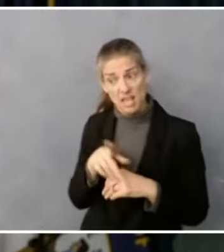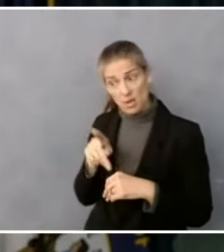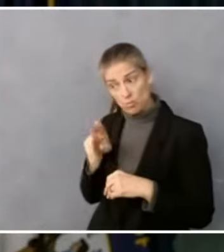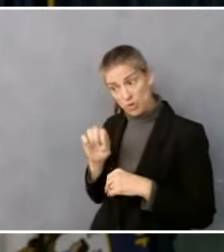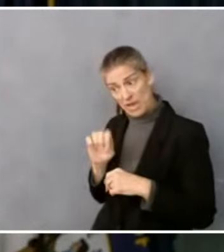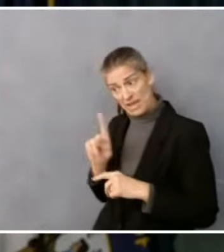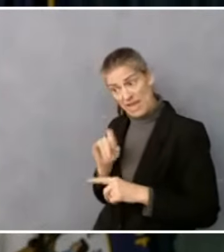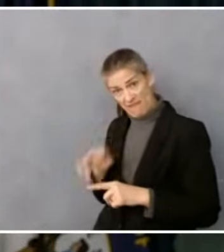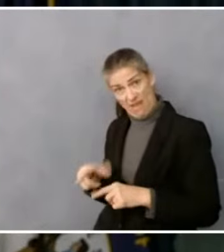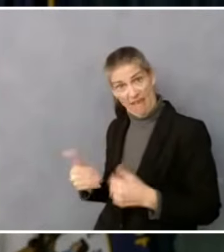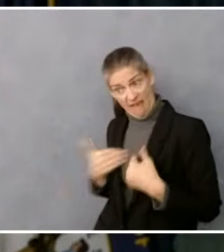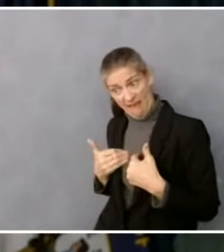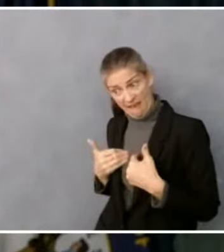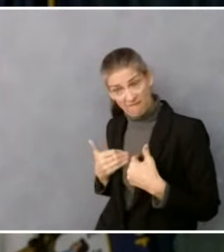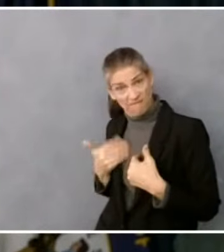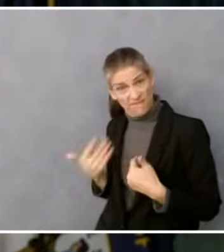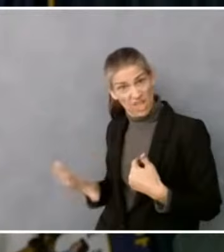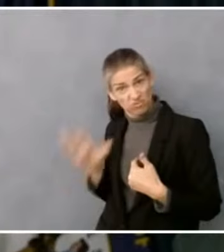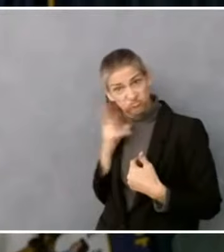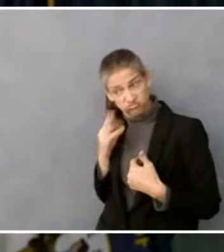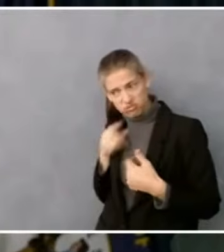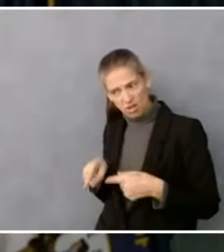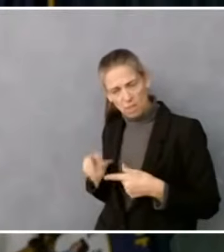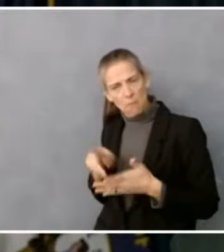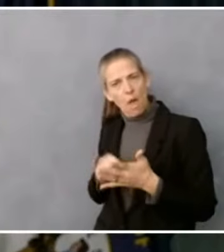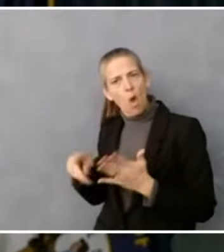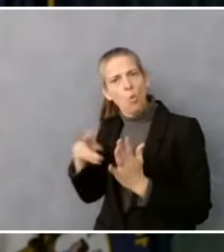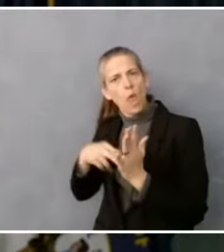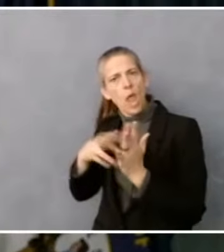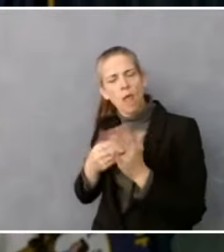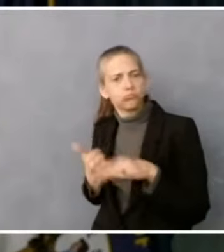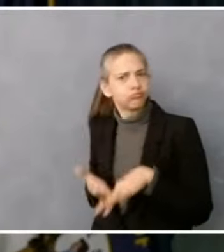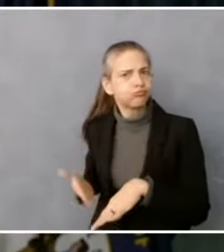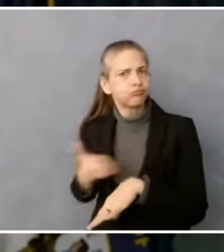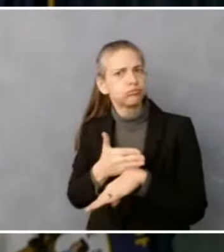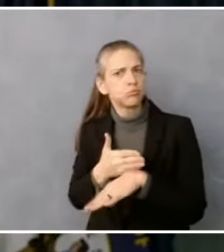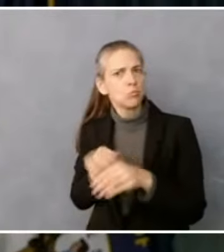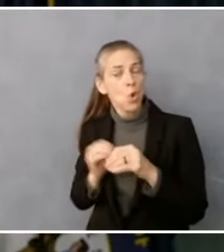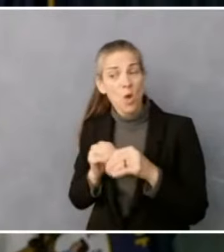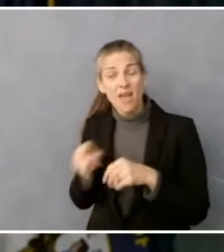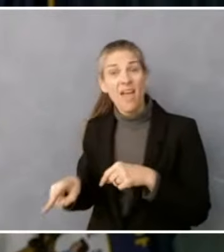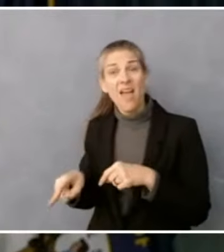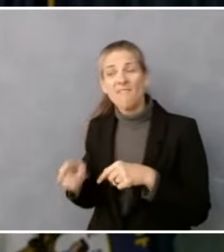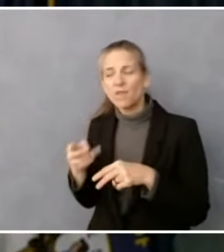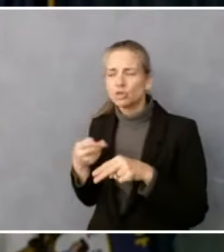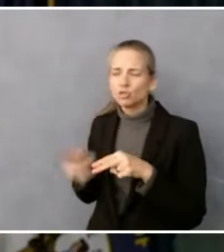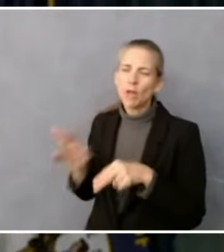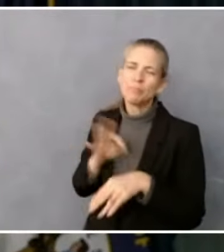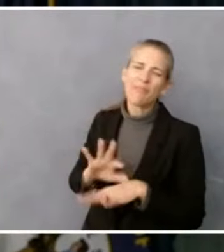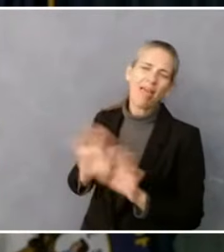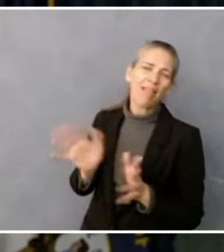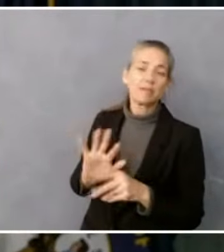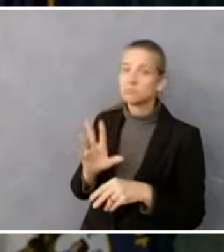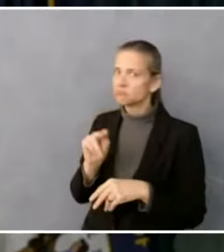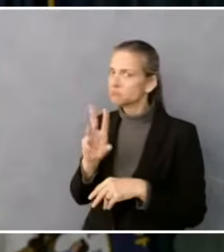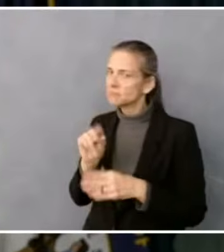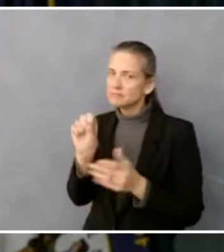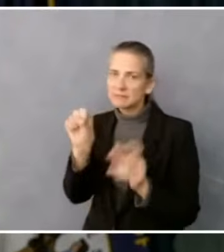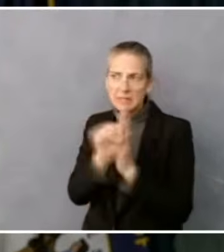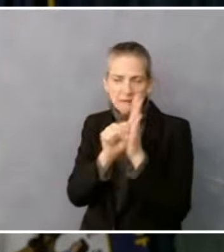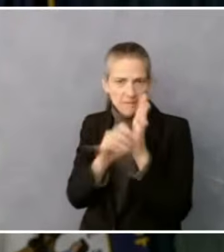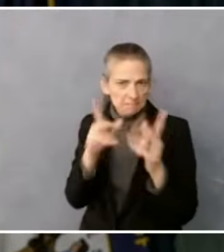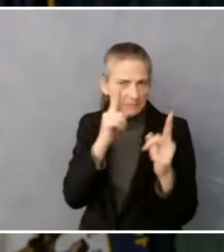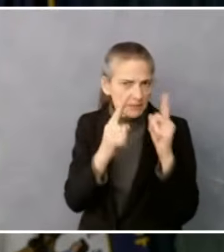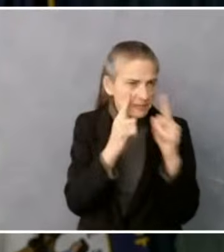stronger reading and math skills. This is not just a short-term gain. States all around Kentucky have seen better scores